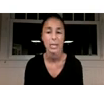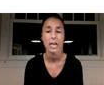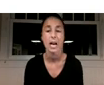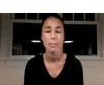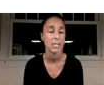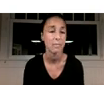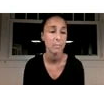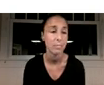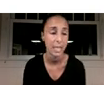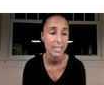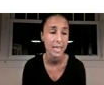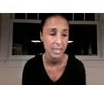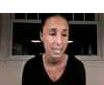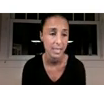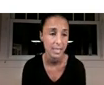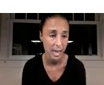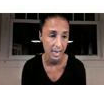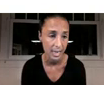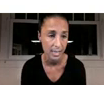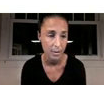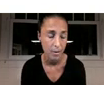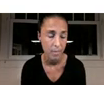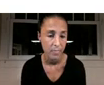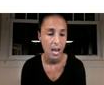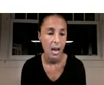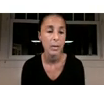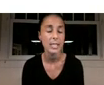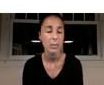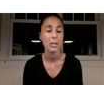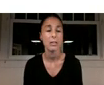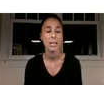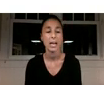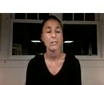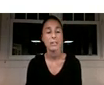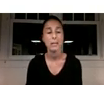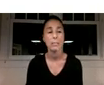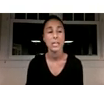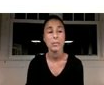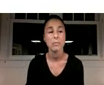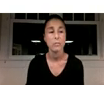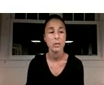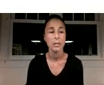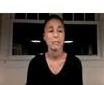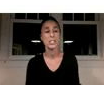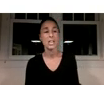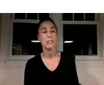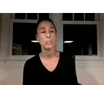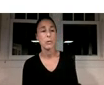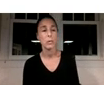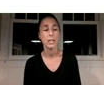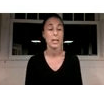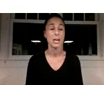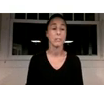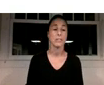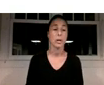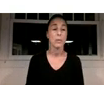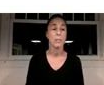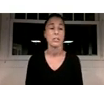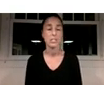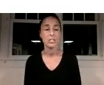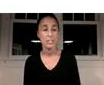develop appropriate comprehensive plan text to guide it. I want to say one other thing. I know that the nomination before me reached out and spoke with